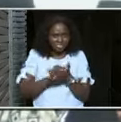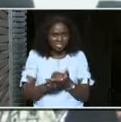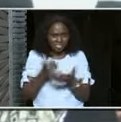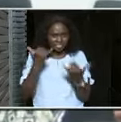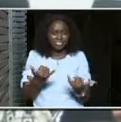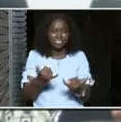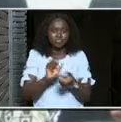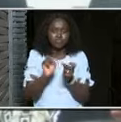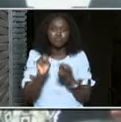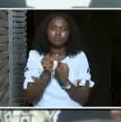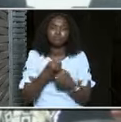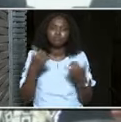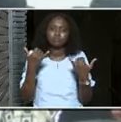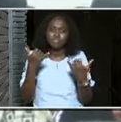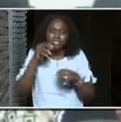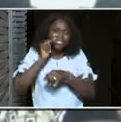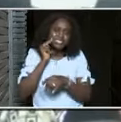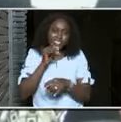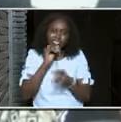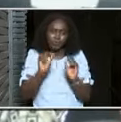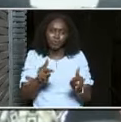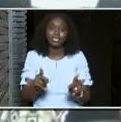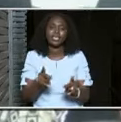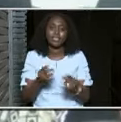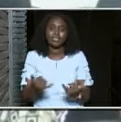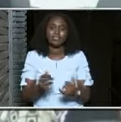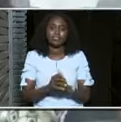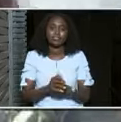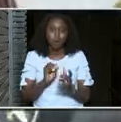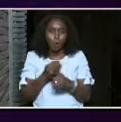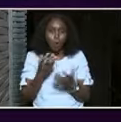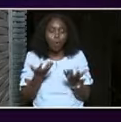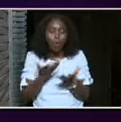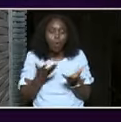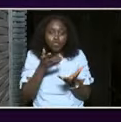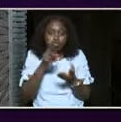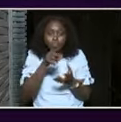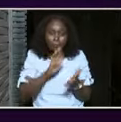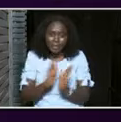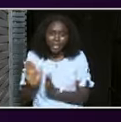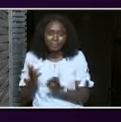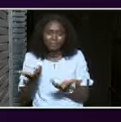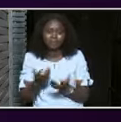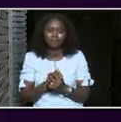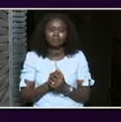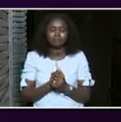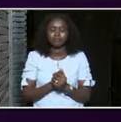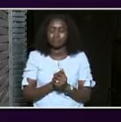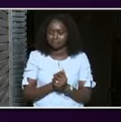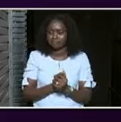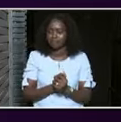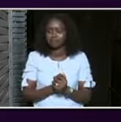yes, why? If no, what do you plan on doing about it? Thank you. That's the match we have from Enugu State,